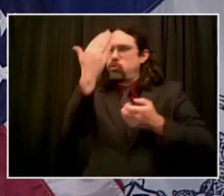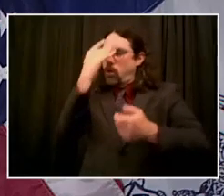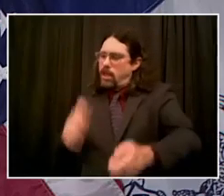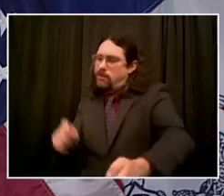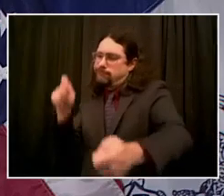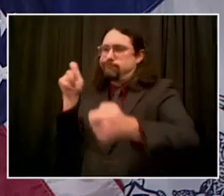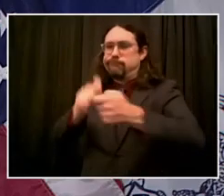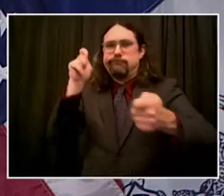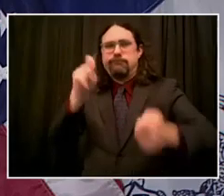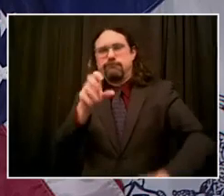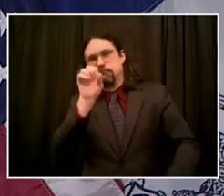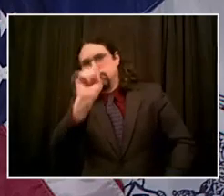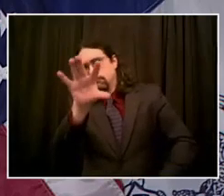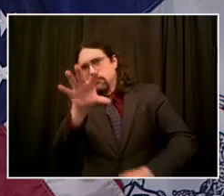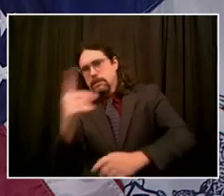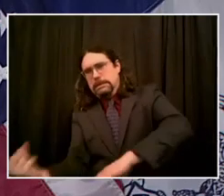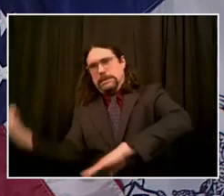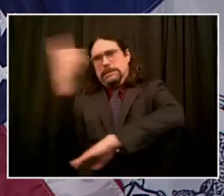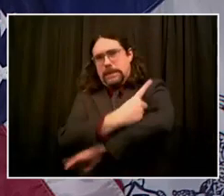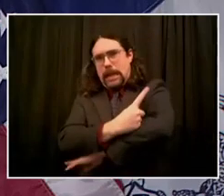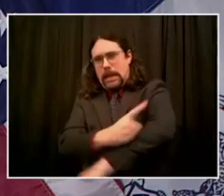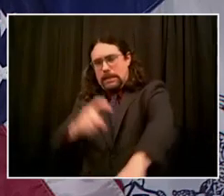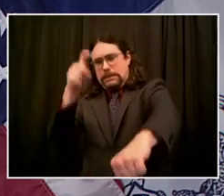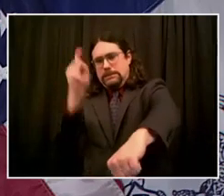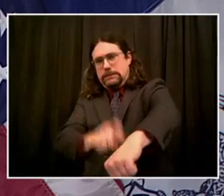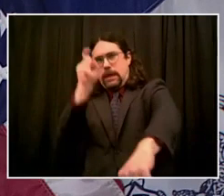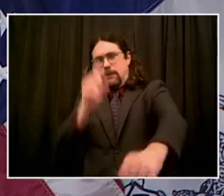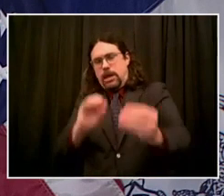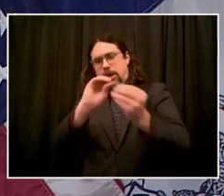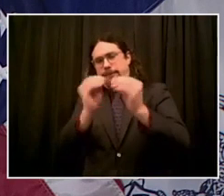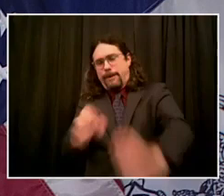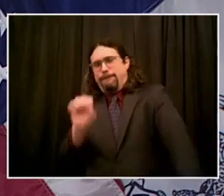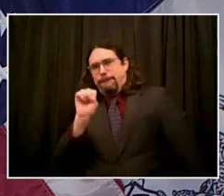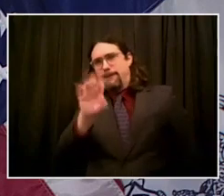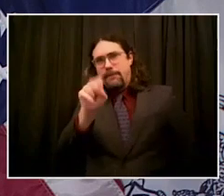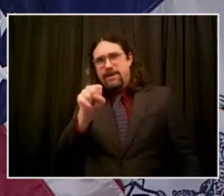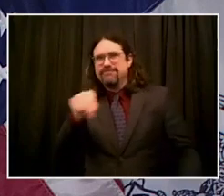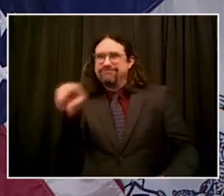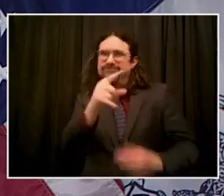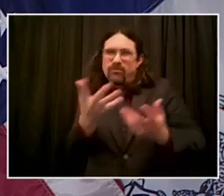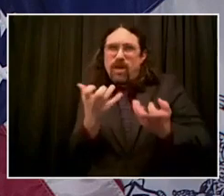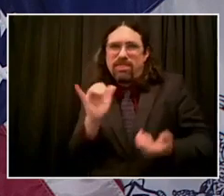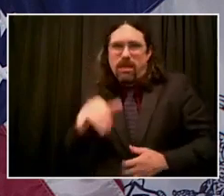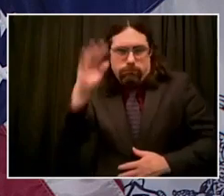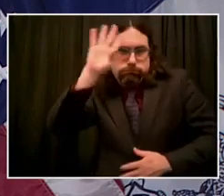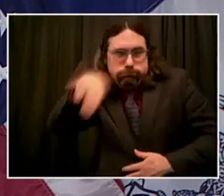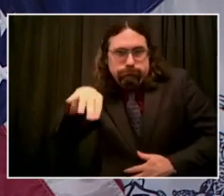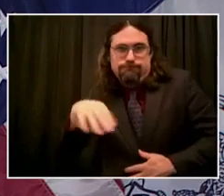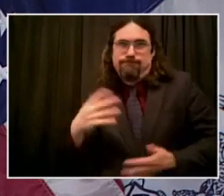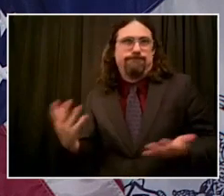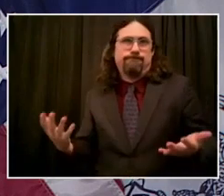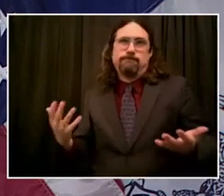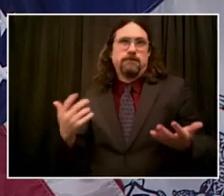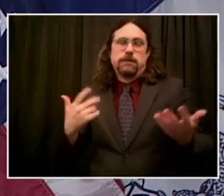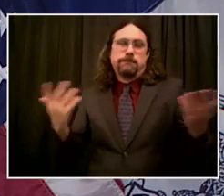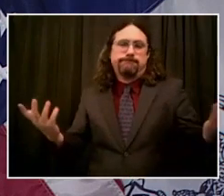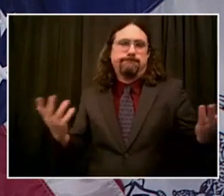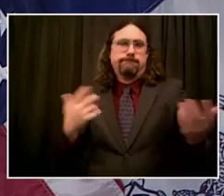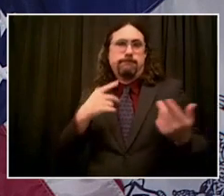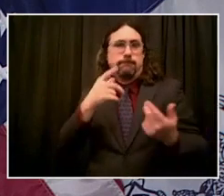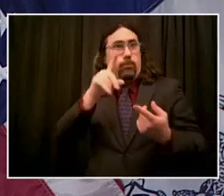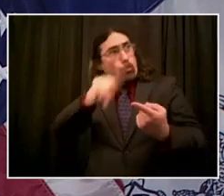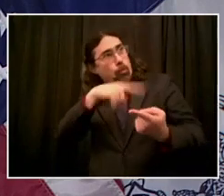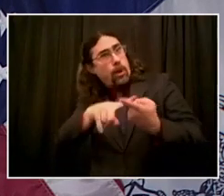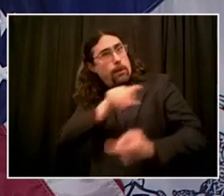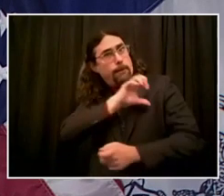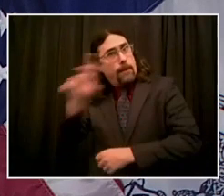this crisis is resolved, that's when the MTA should go back to 24-hour service. Last two for today. Next,